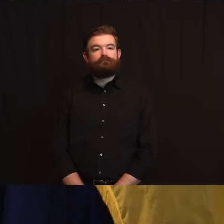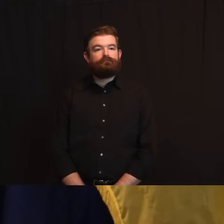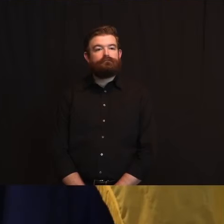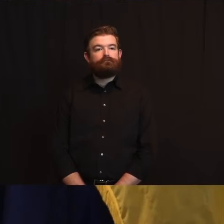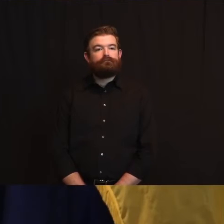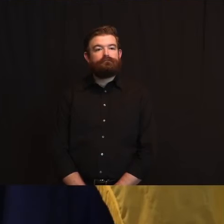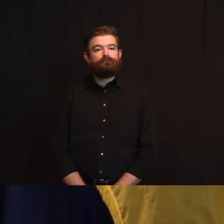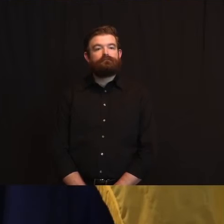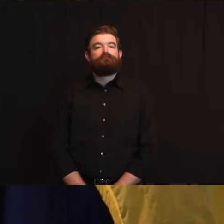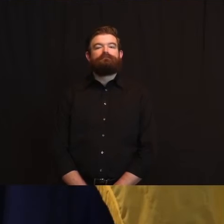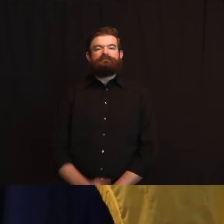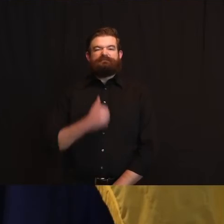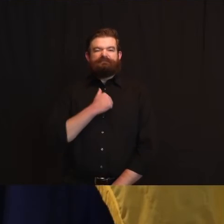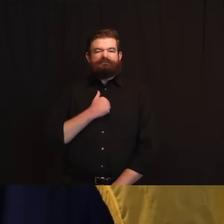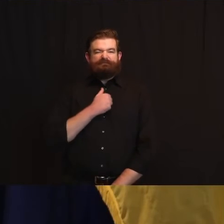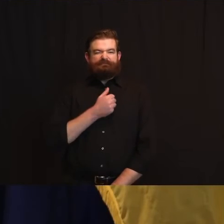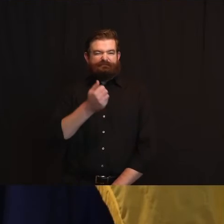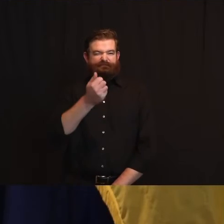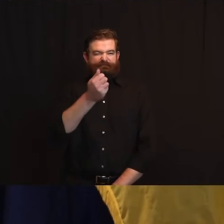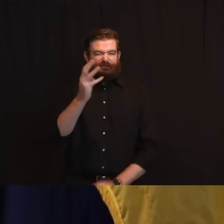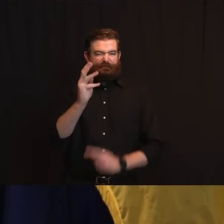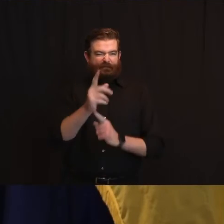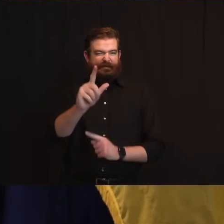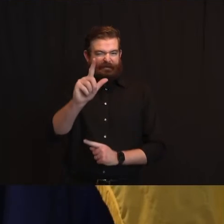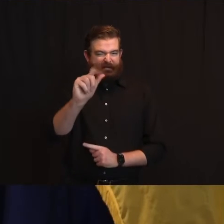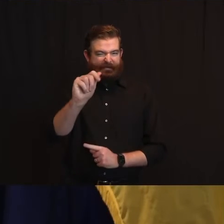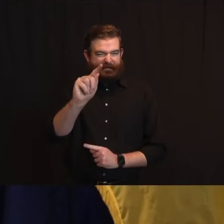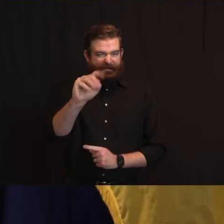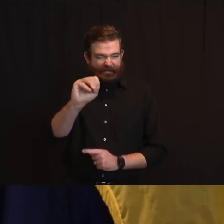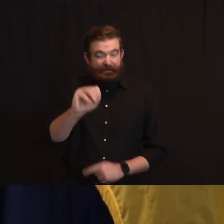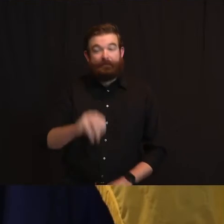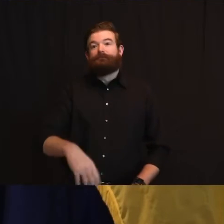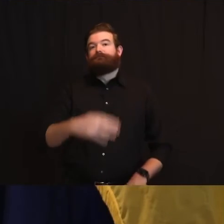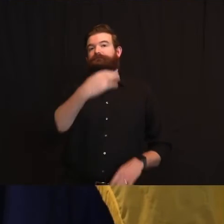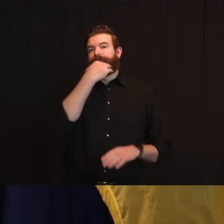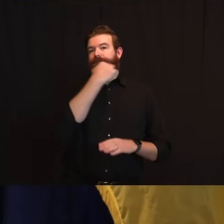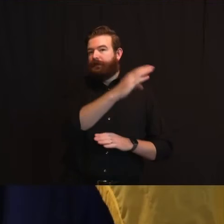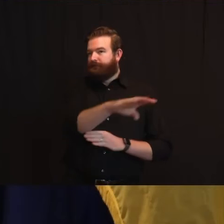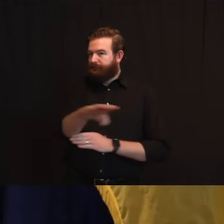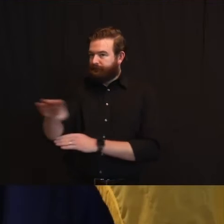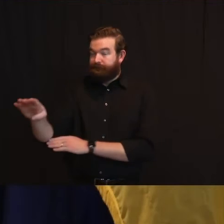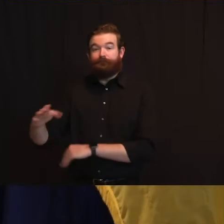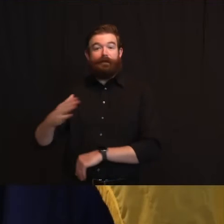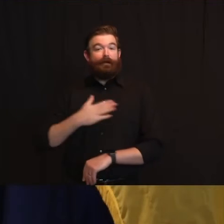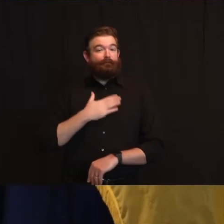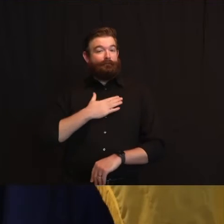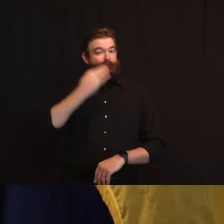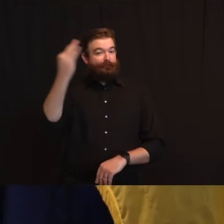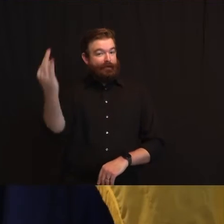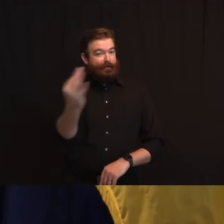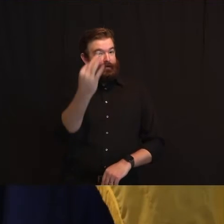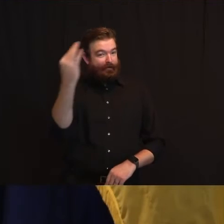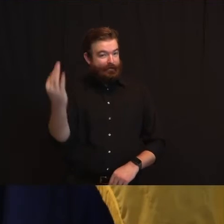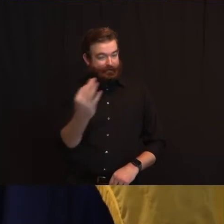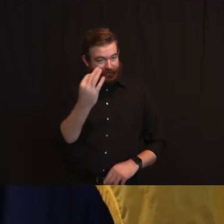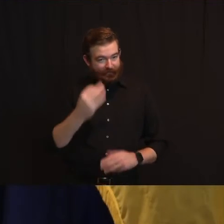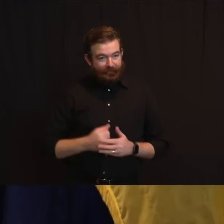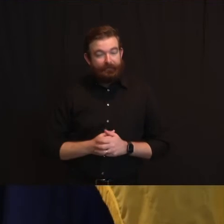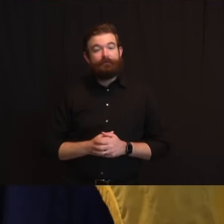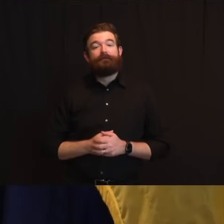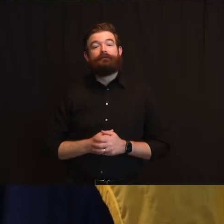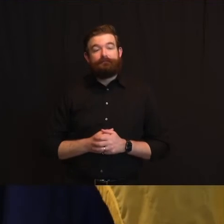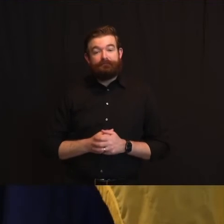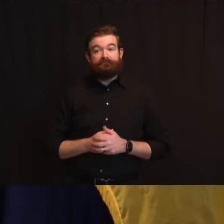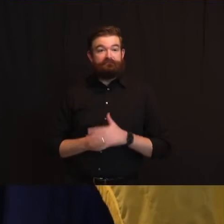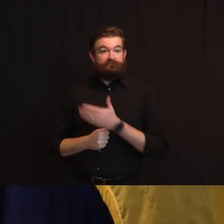Sorry to be a few minutes behind. Good afternoon, everybody, and happy Friday. I'm joined by the woman on my right who needs no introduction, the Commissioner of the Department of Health,